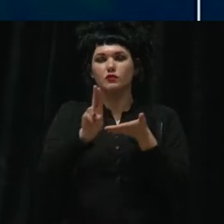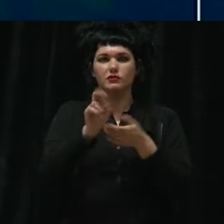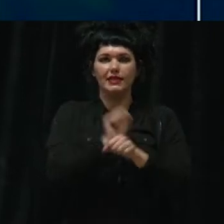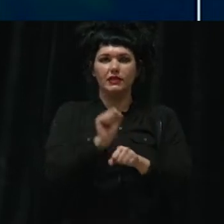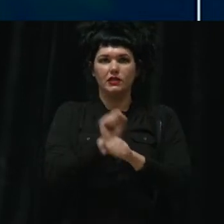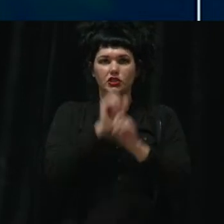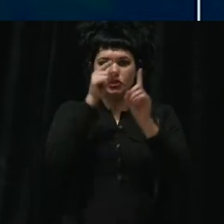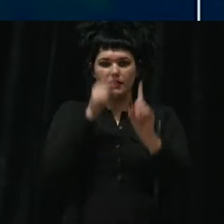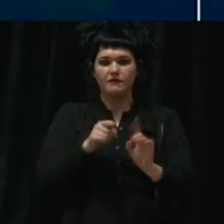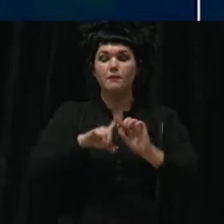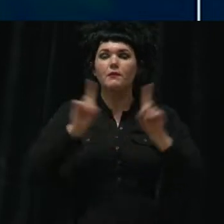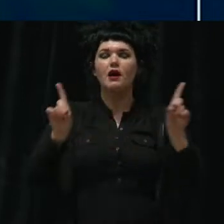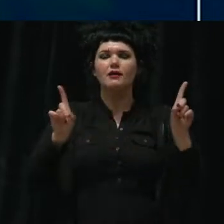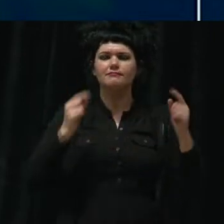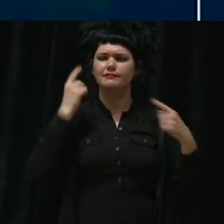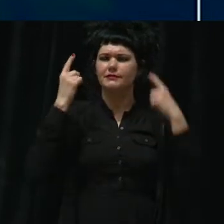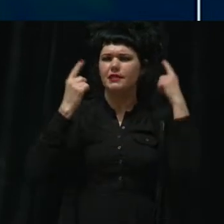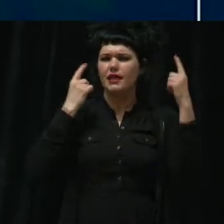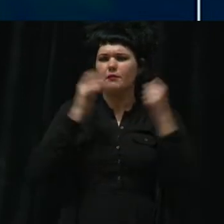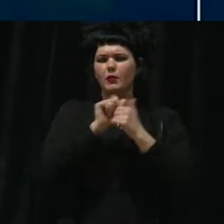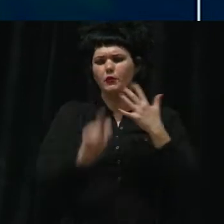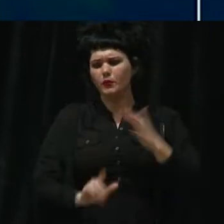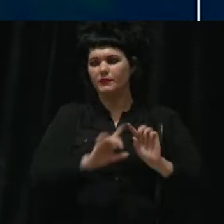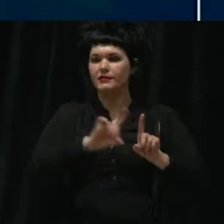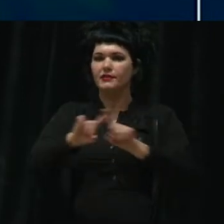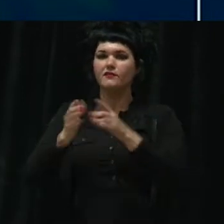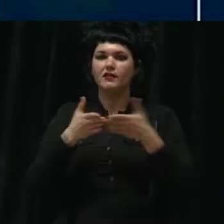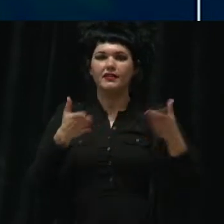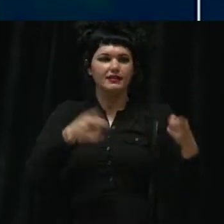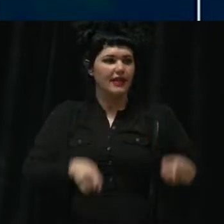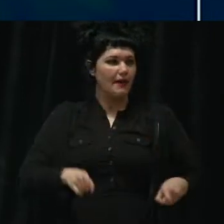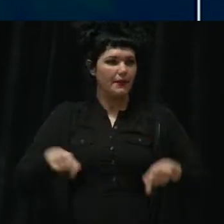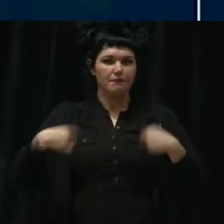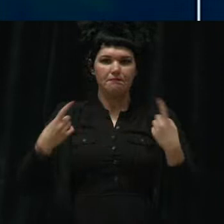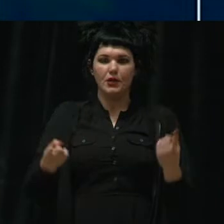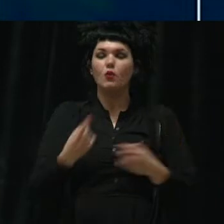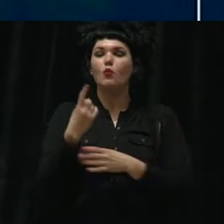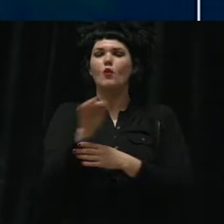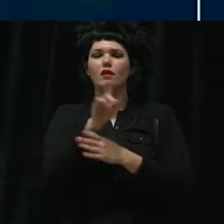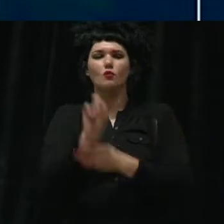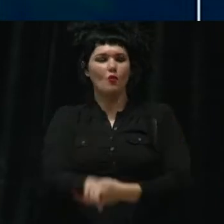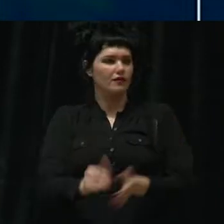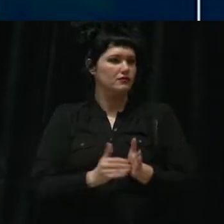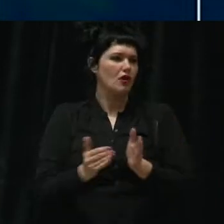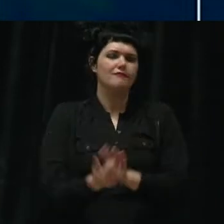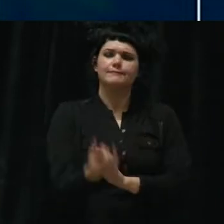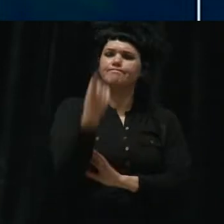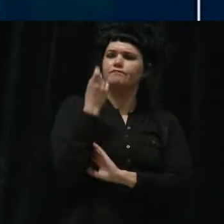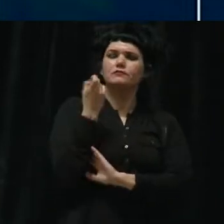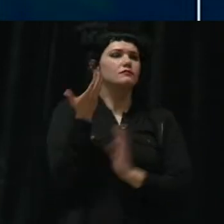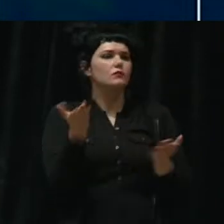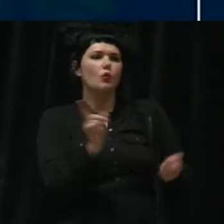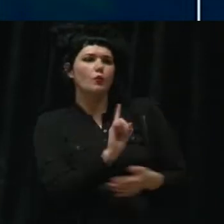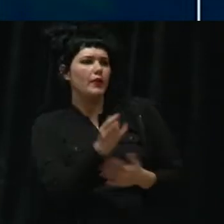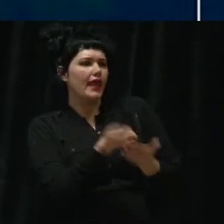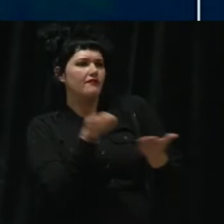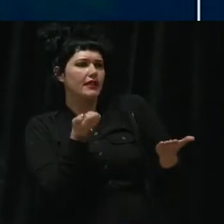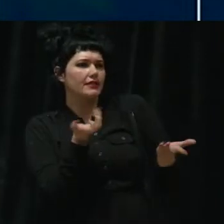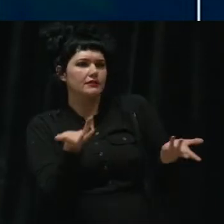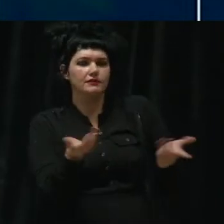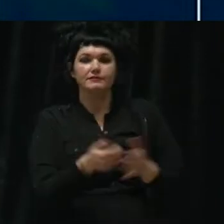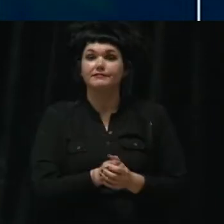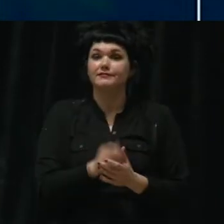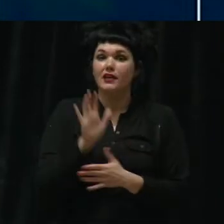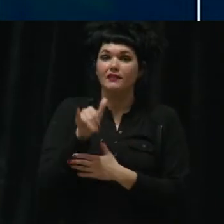after thinking about all of these different things that have happened, one of the questions that is often asked is, so what is your evidence? This is an